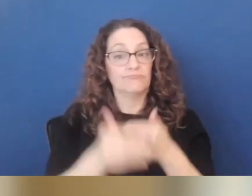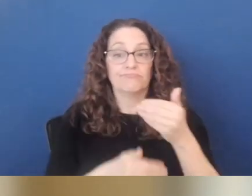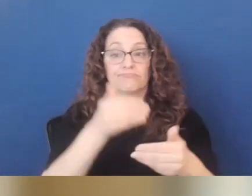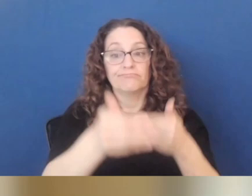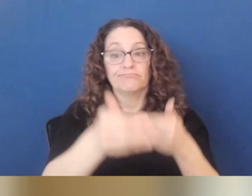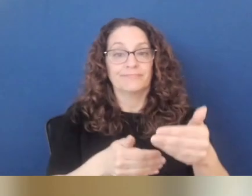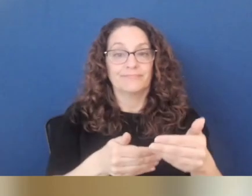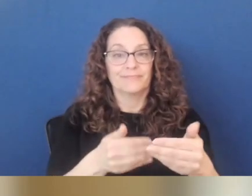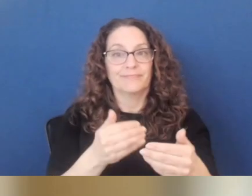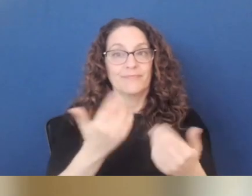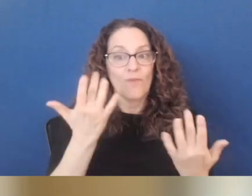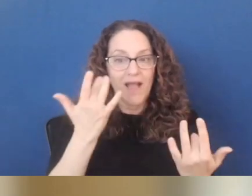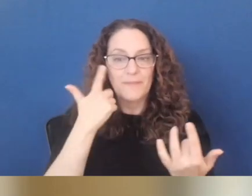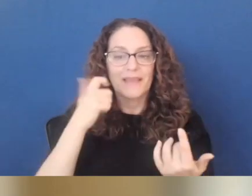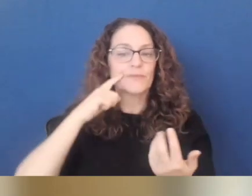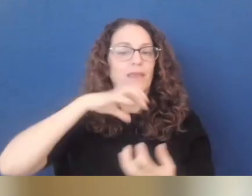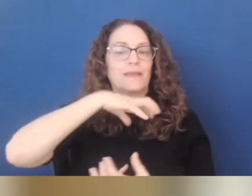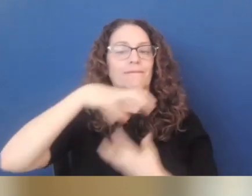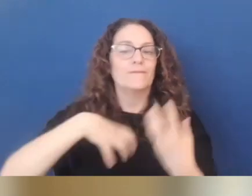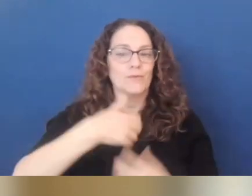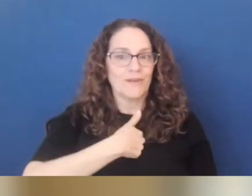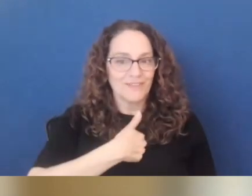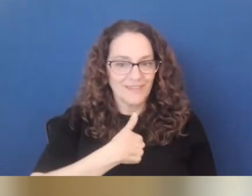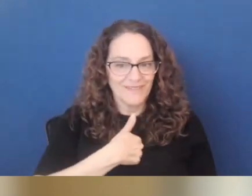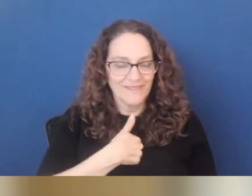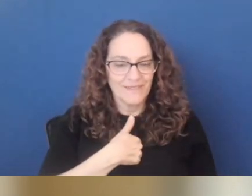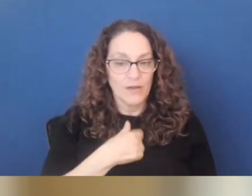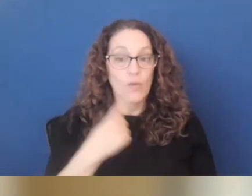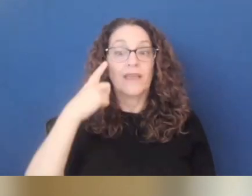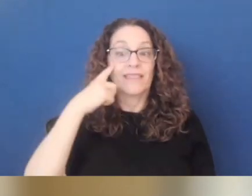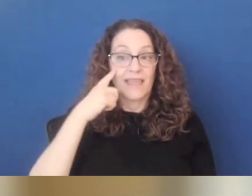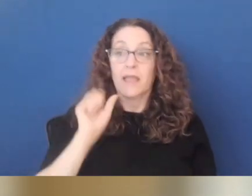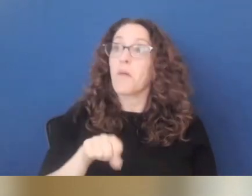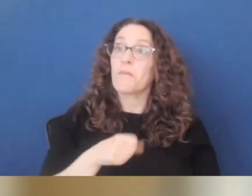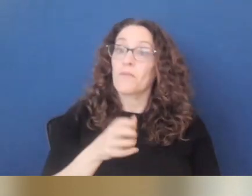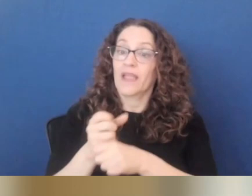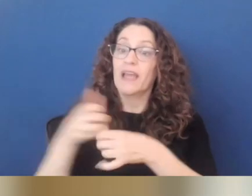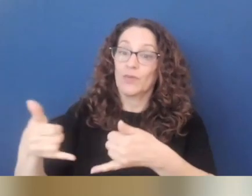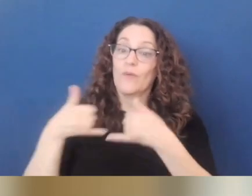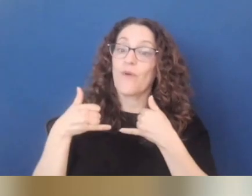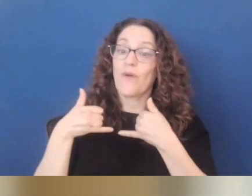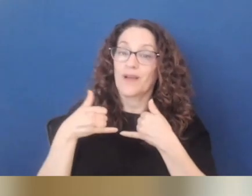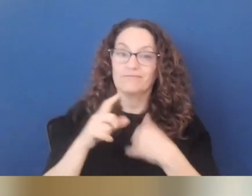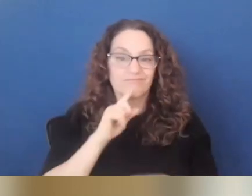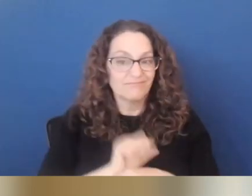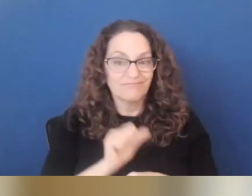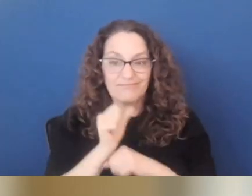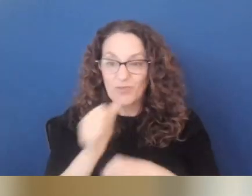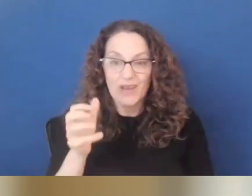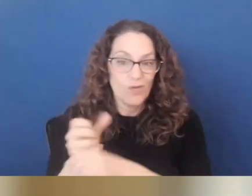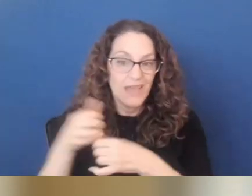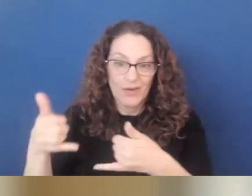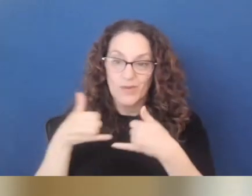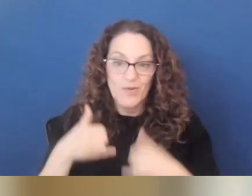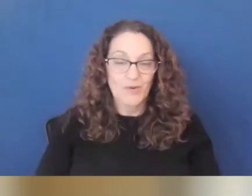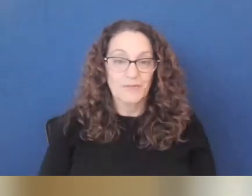confused ourselves, and we think we're getting a reward that we're not actually getting. The Buddha suggested that we recognize not